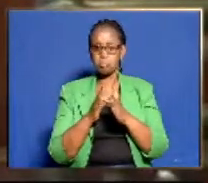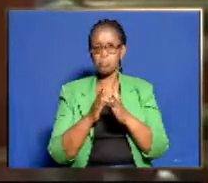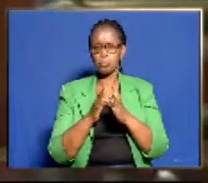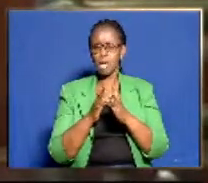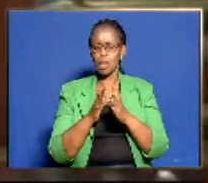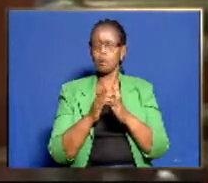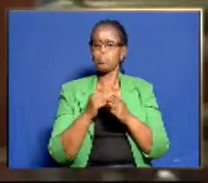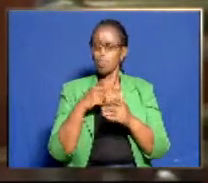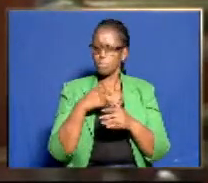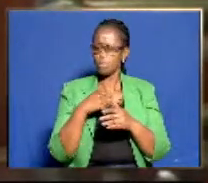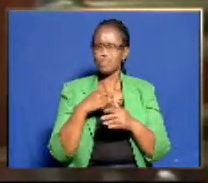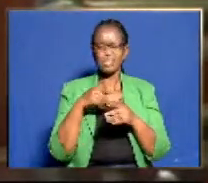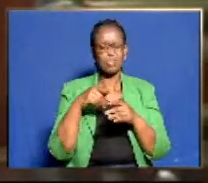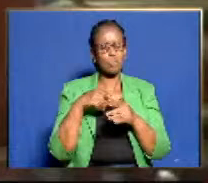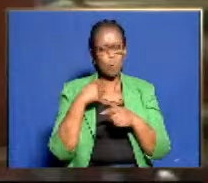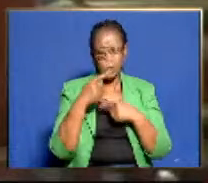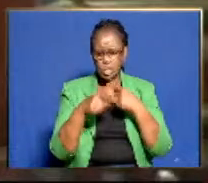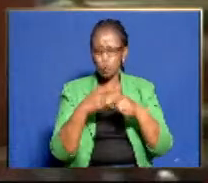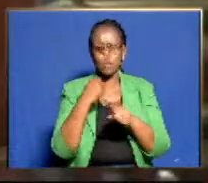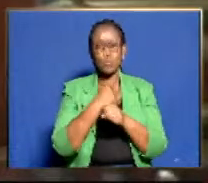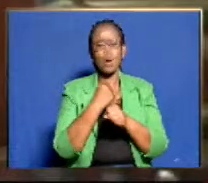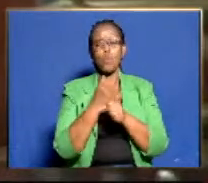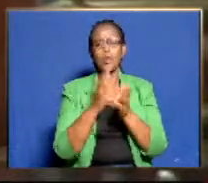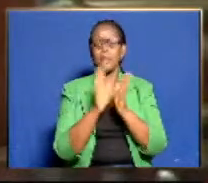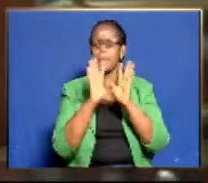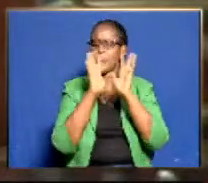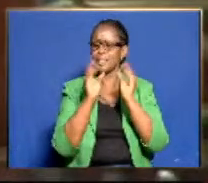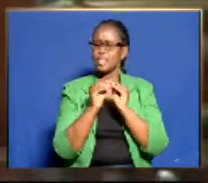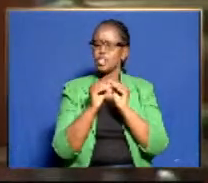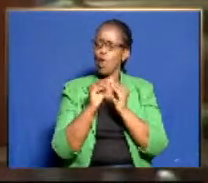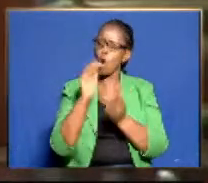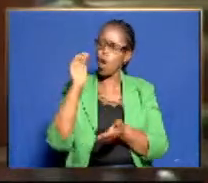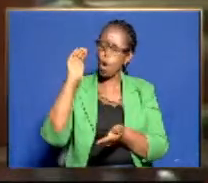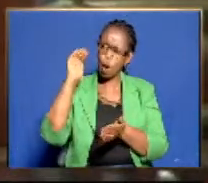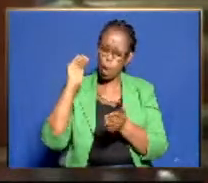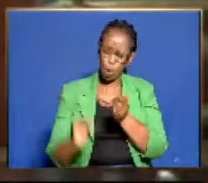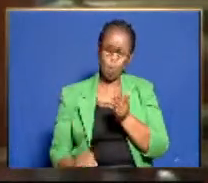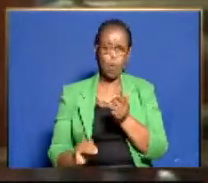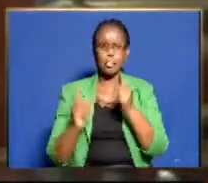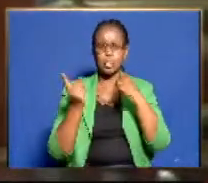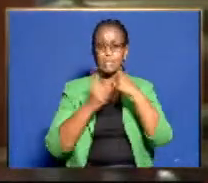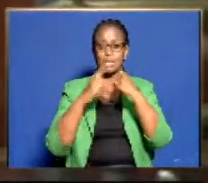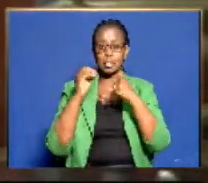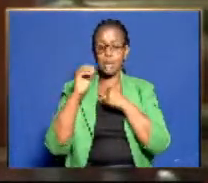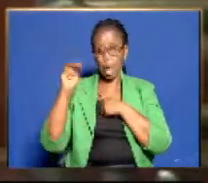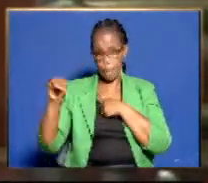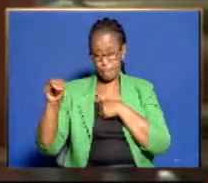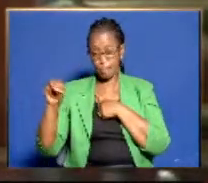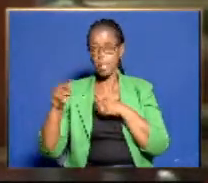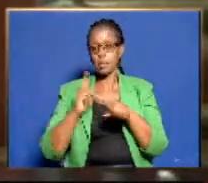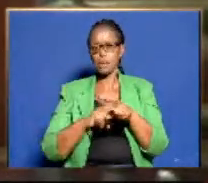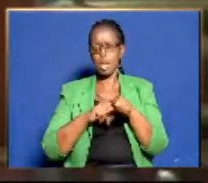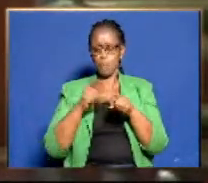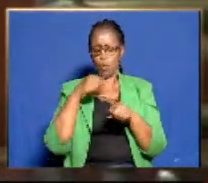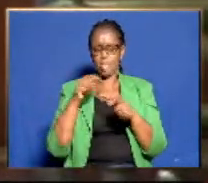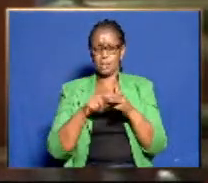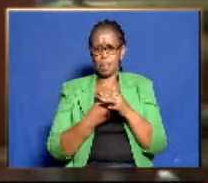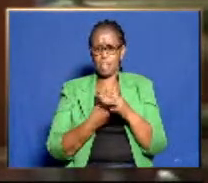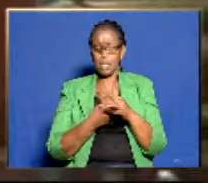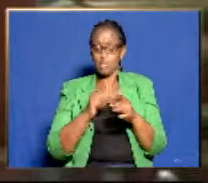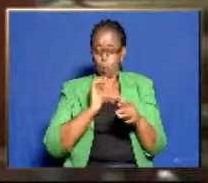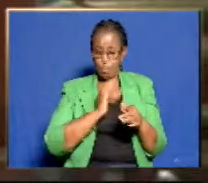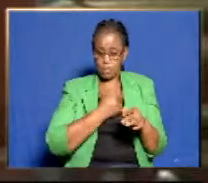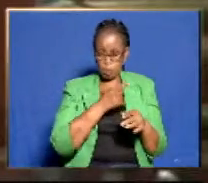a very low budget of 60 million. Well, when we started being in this committee, that is in the year